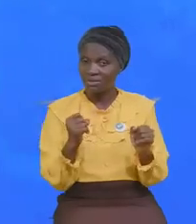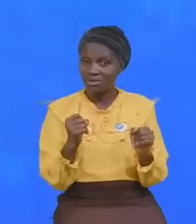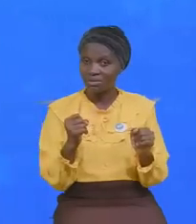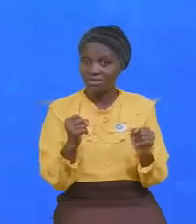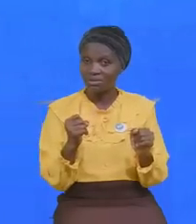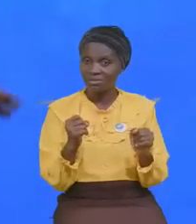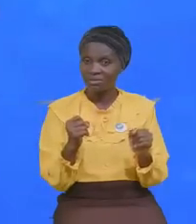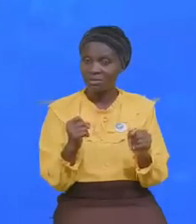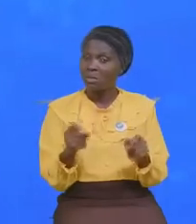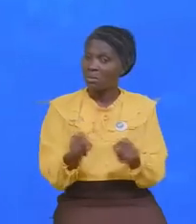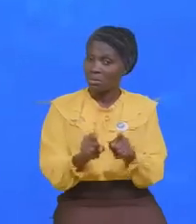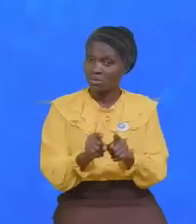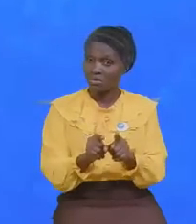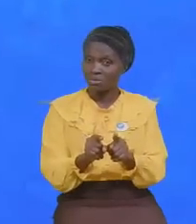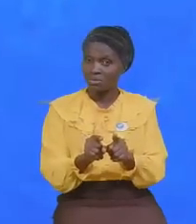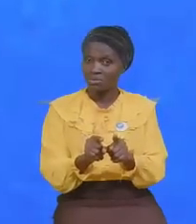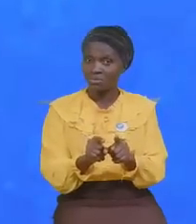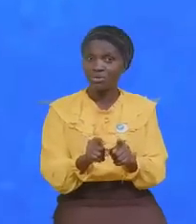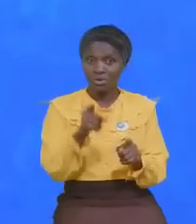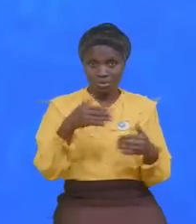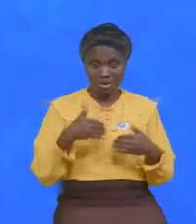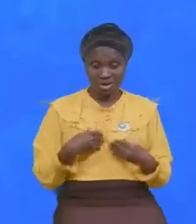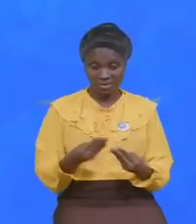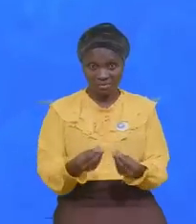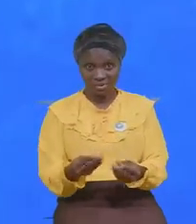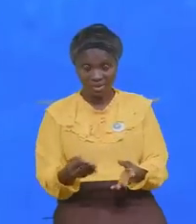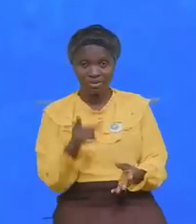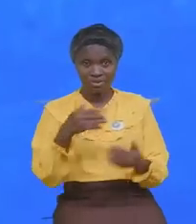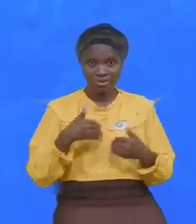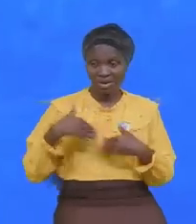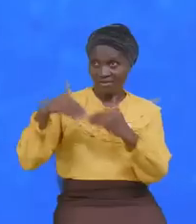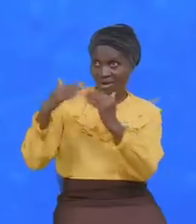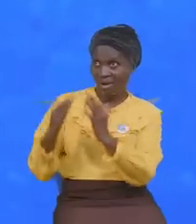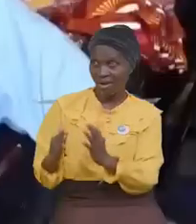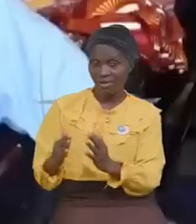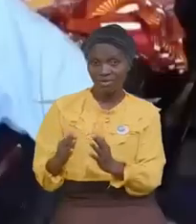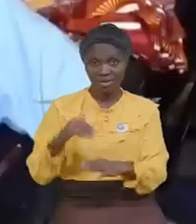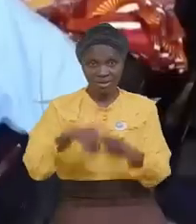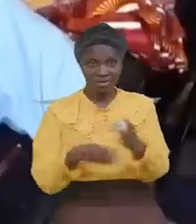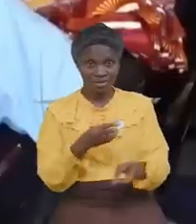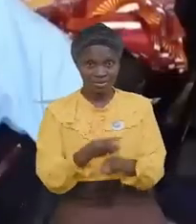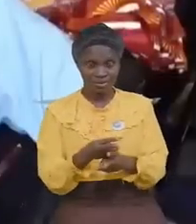although you have the sand and cement of the world, do you have satisfaction?